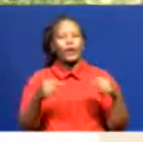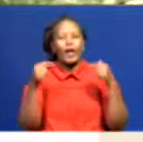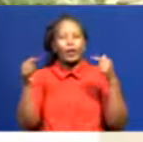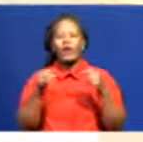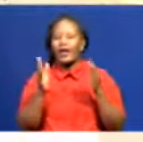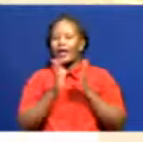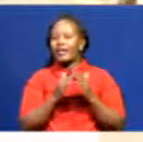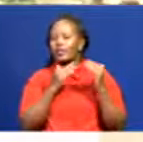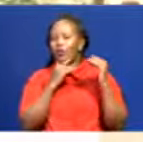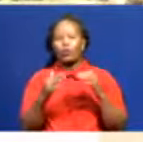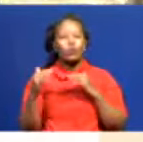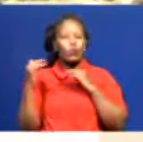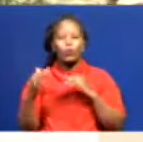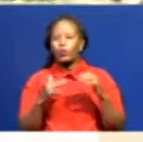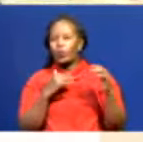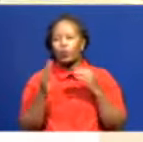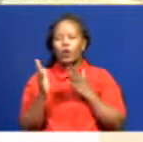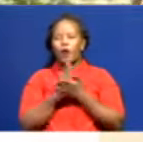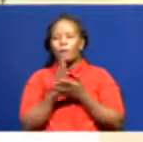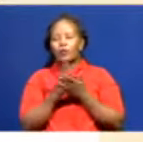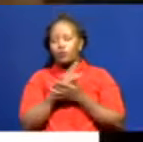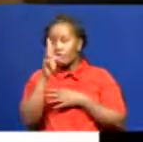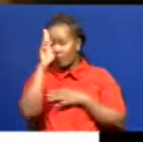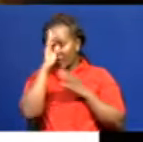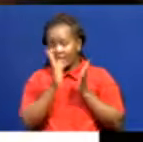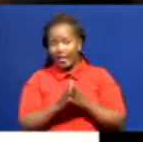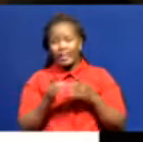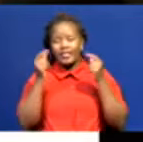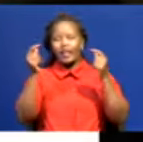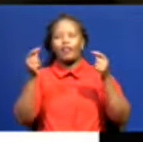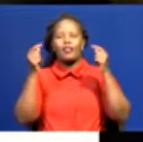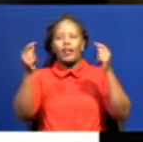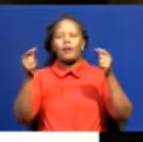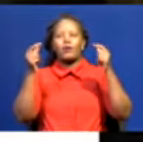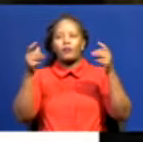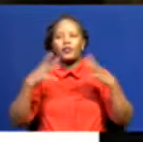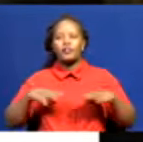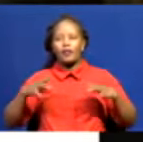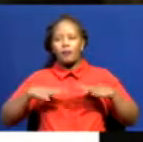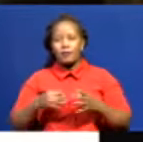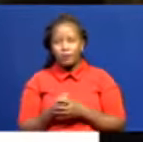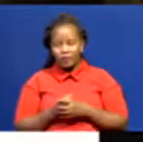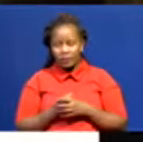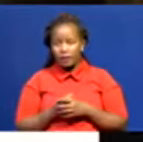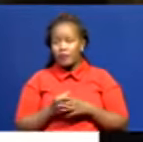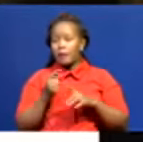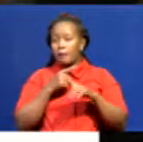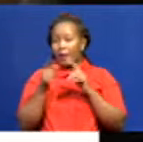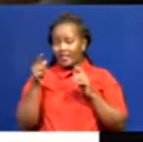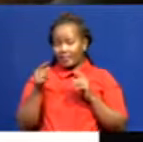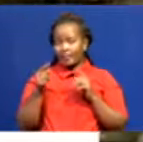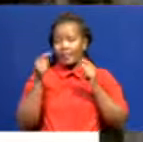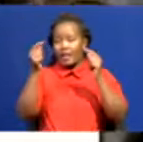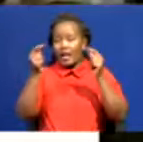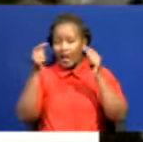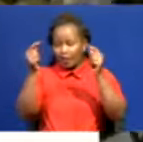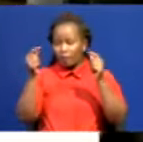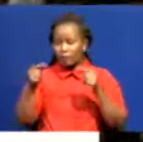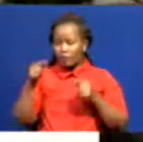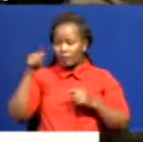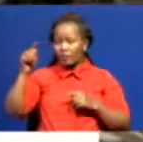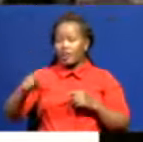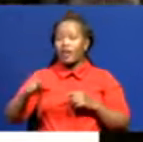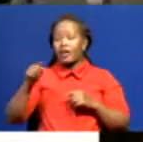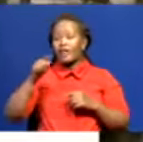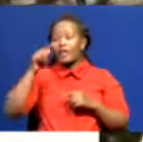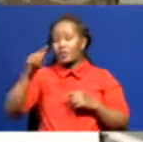battles between the police and protesters. But the announcement by the opposition to cancel another wave of the anti-government